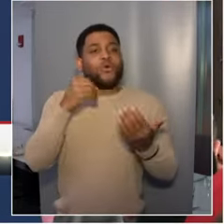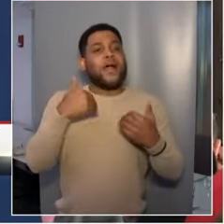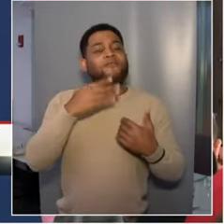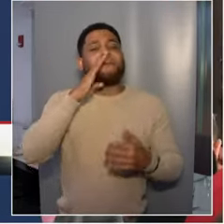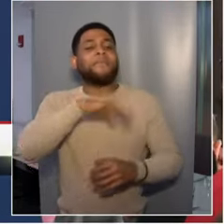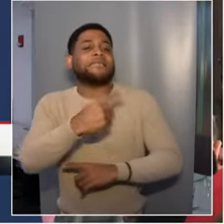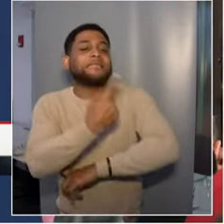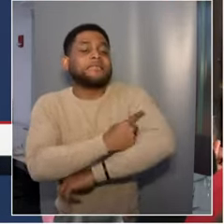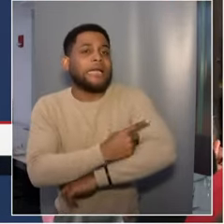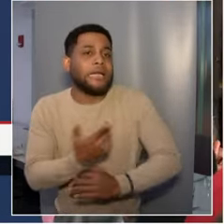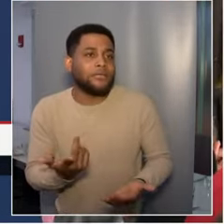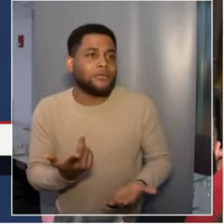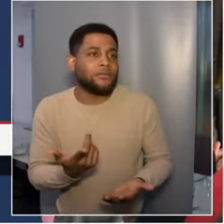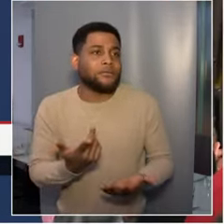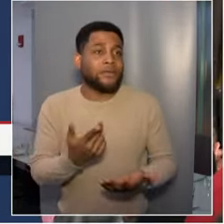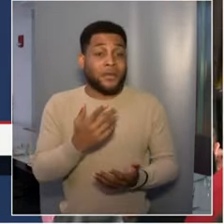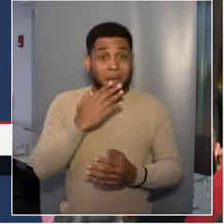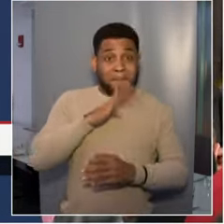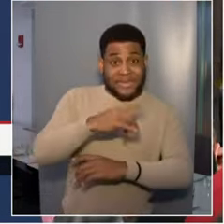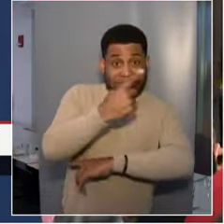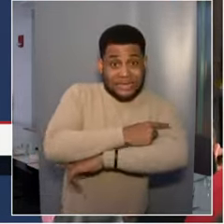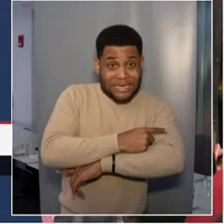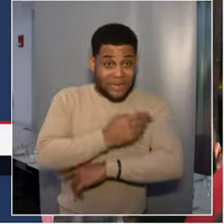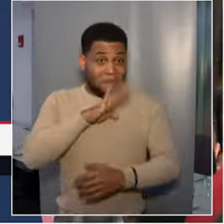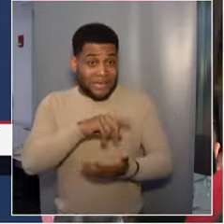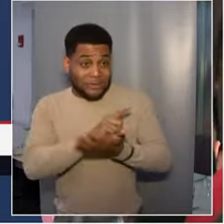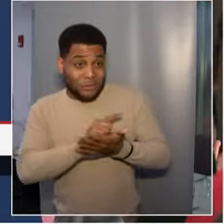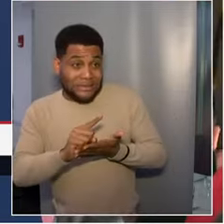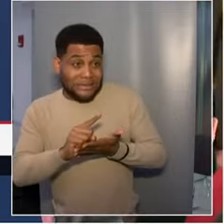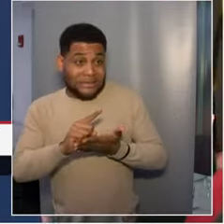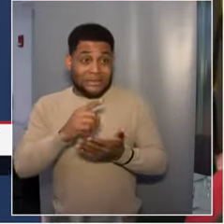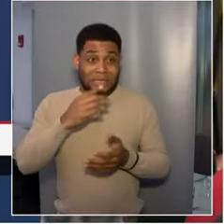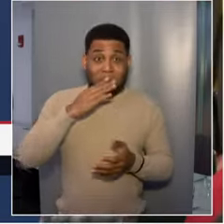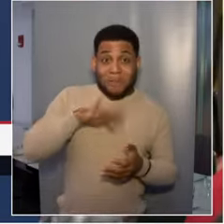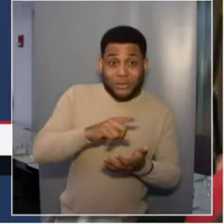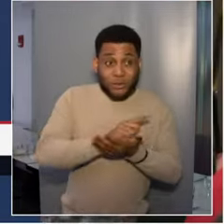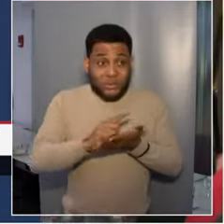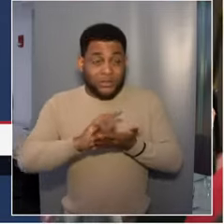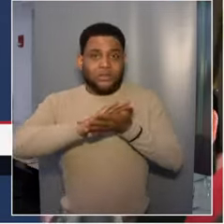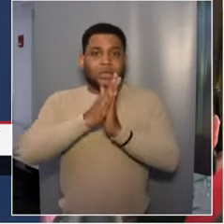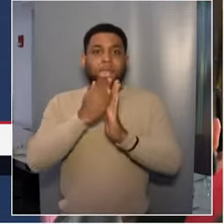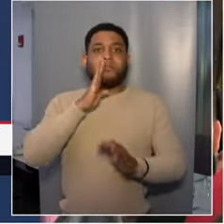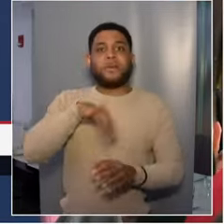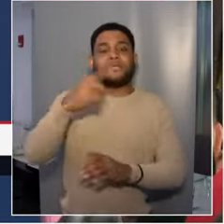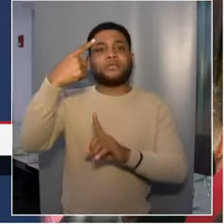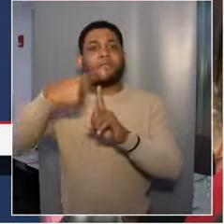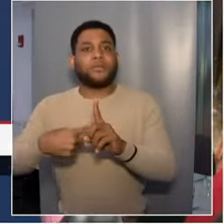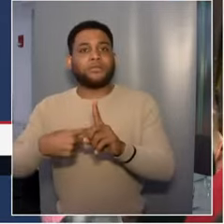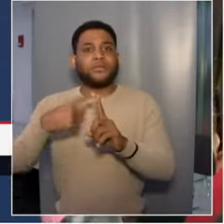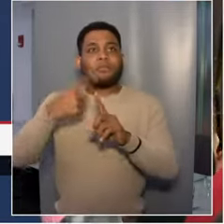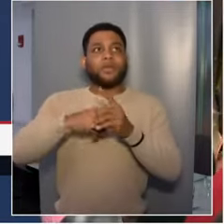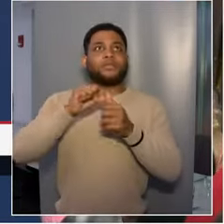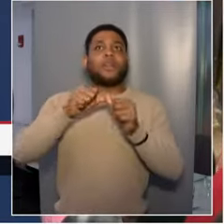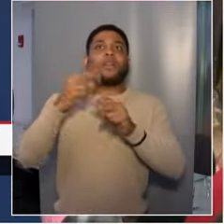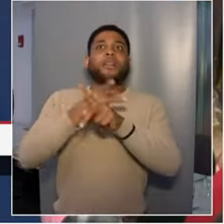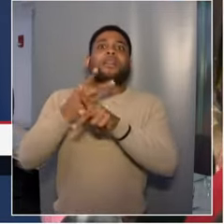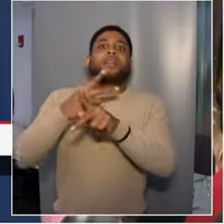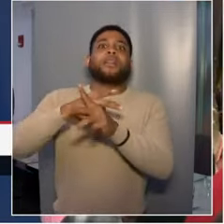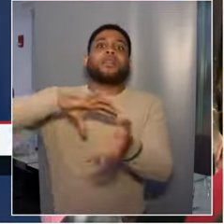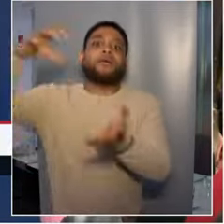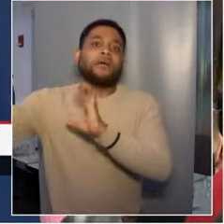day, you'll have a bad week. If you have a bad week, you have a bad month, bad quarter, bad year. And so we have